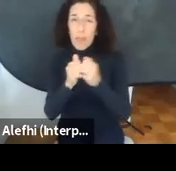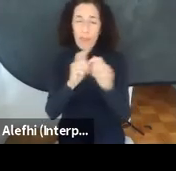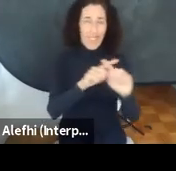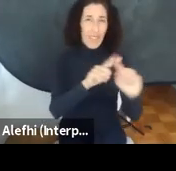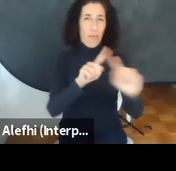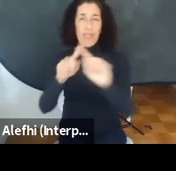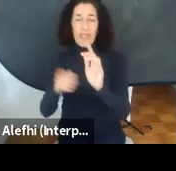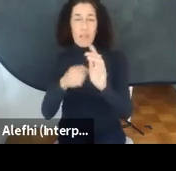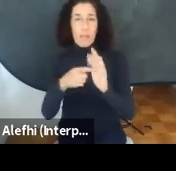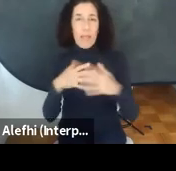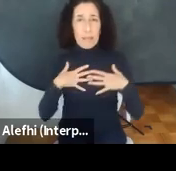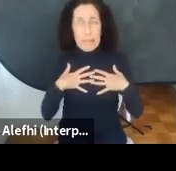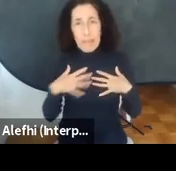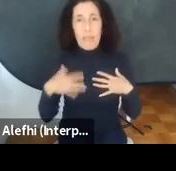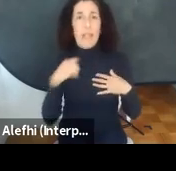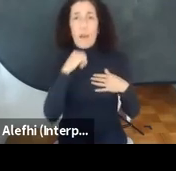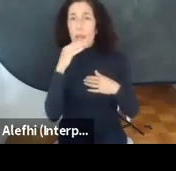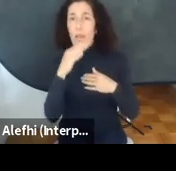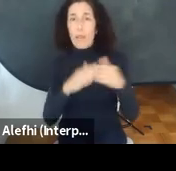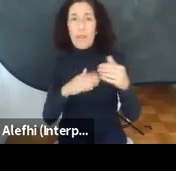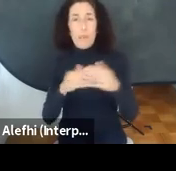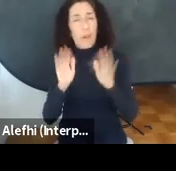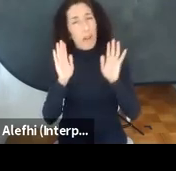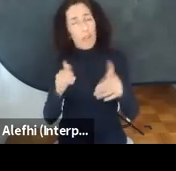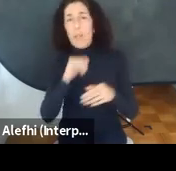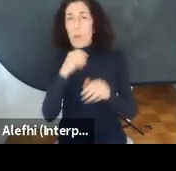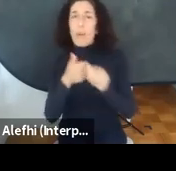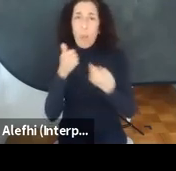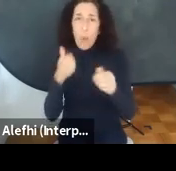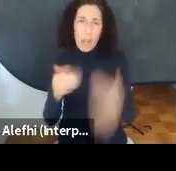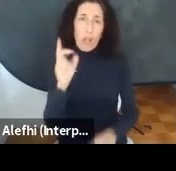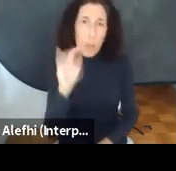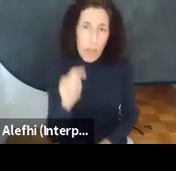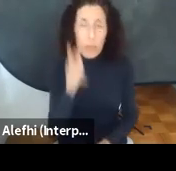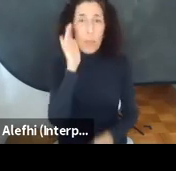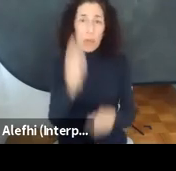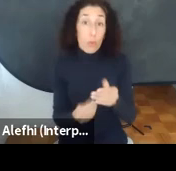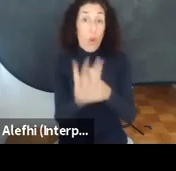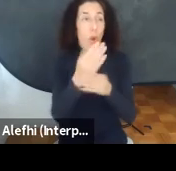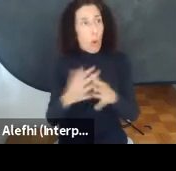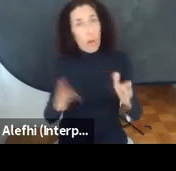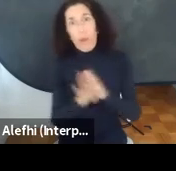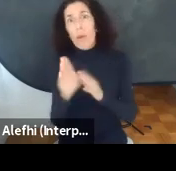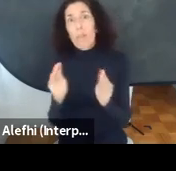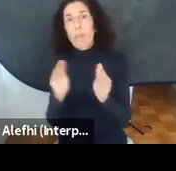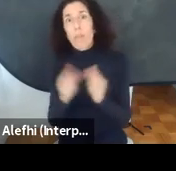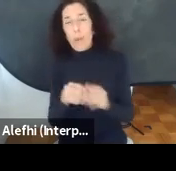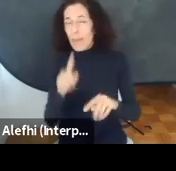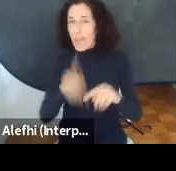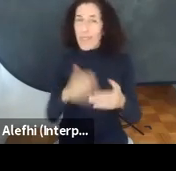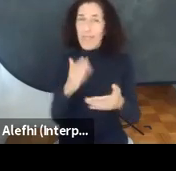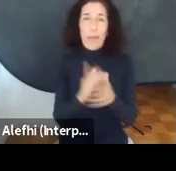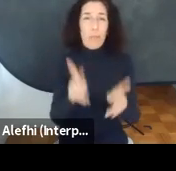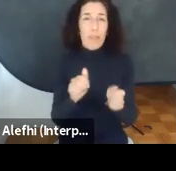Lean into that discomfort. I promise you, you will grow from that experience. There's nothing that can stop a person with a disability when they set their mind